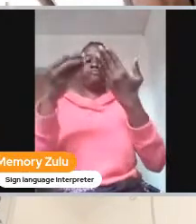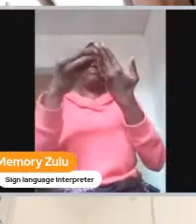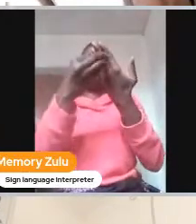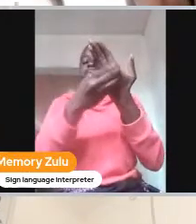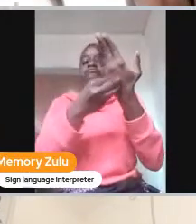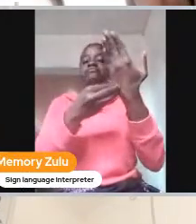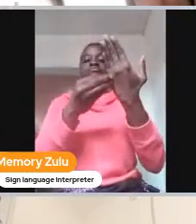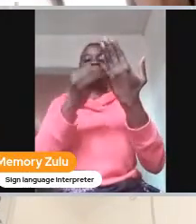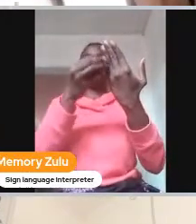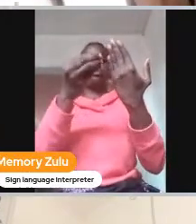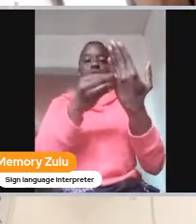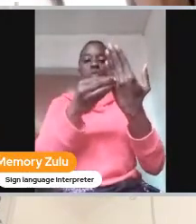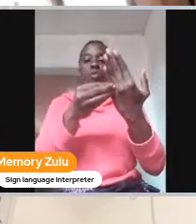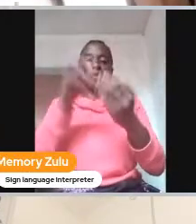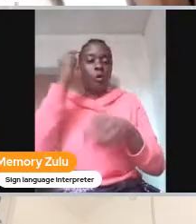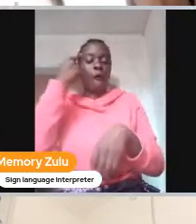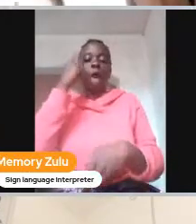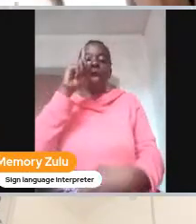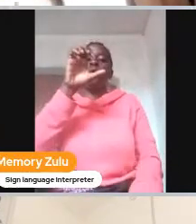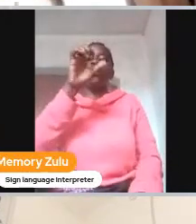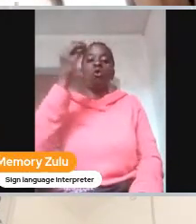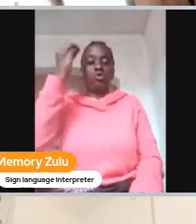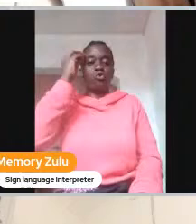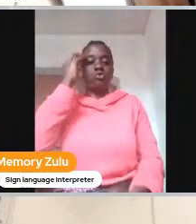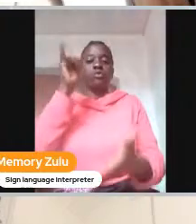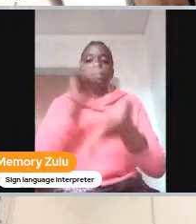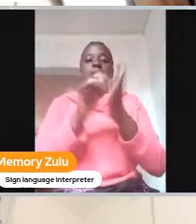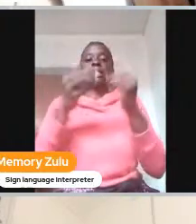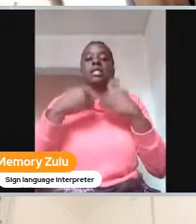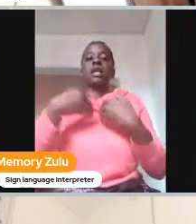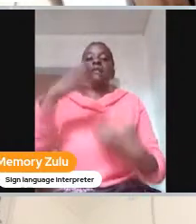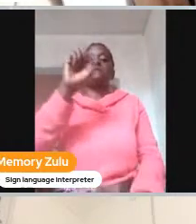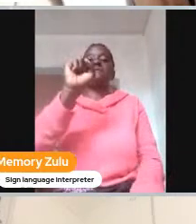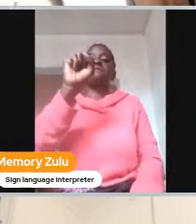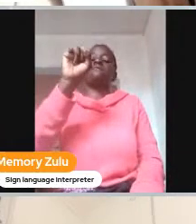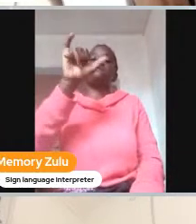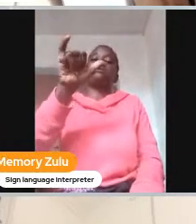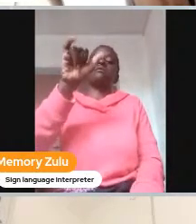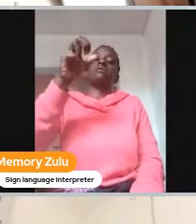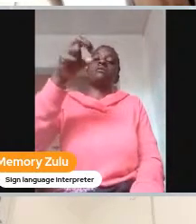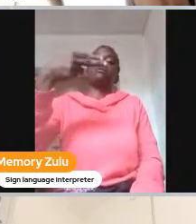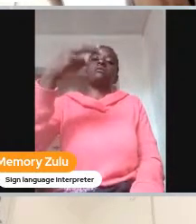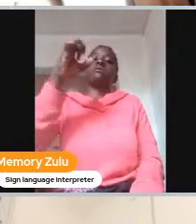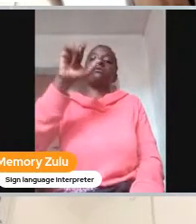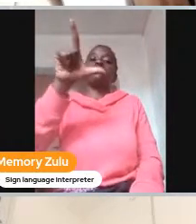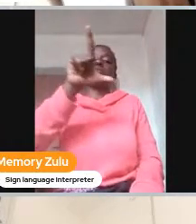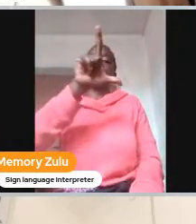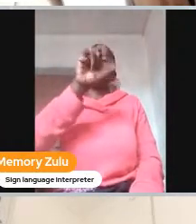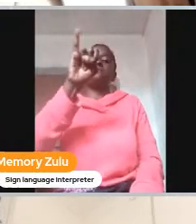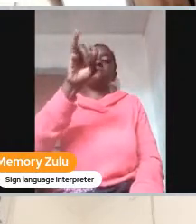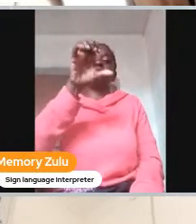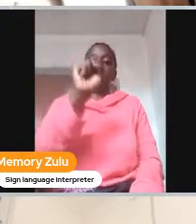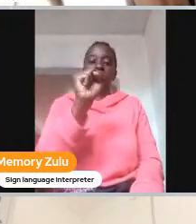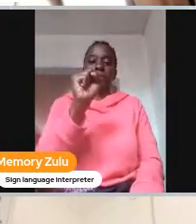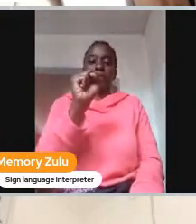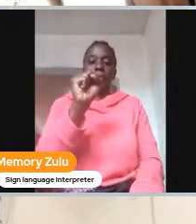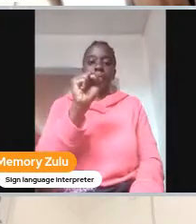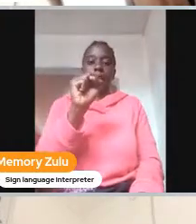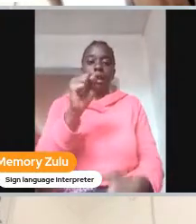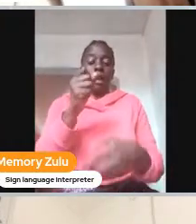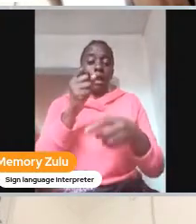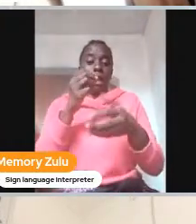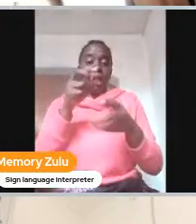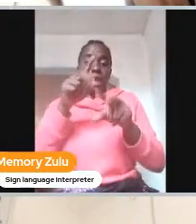maybe this thing is it's a syphilis or gonorrhea. For HIV, like I said, since the immunity is